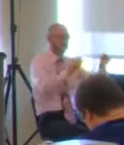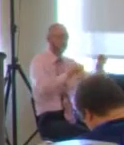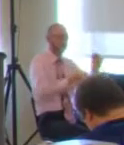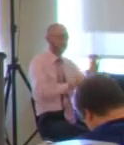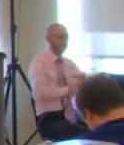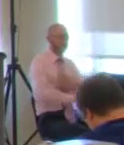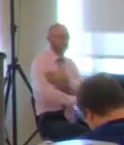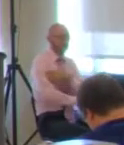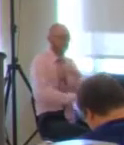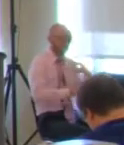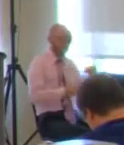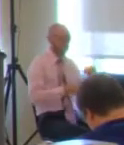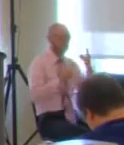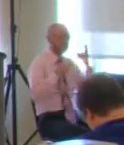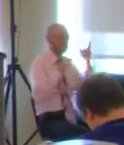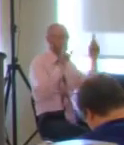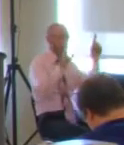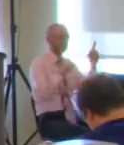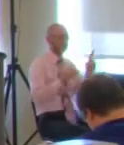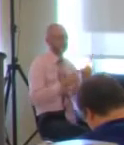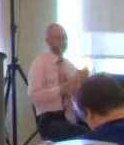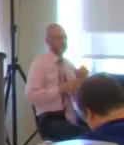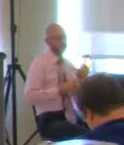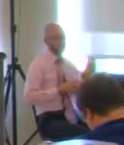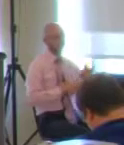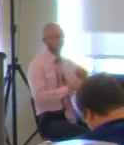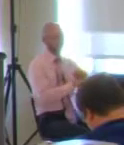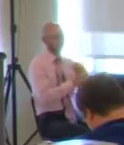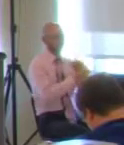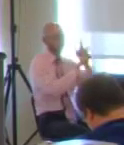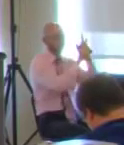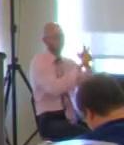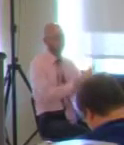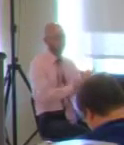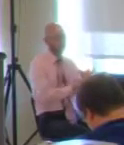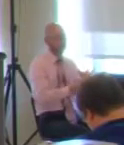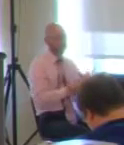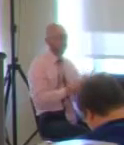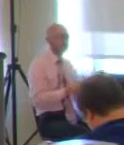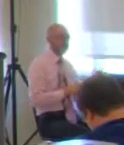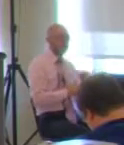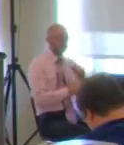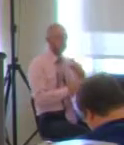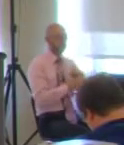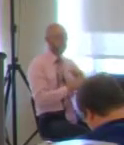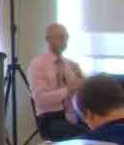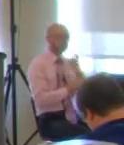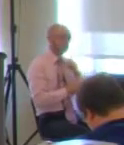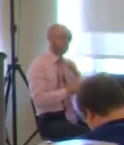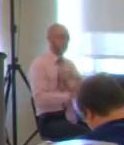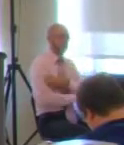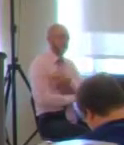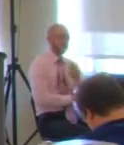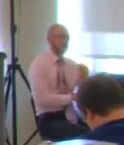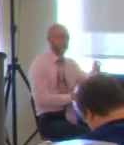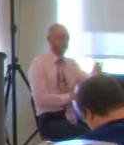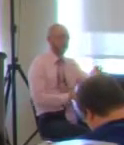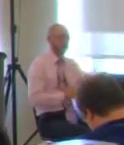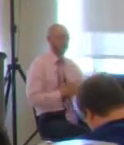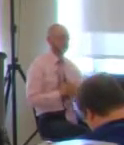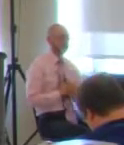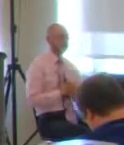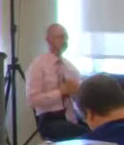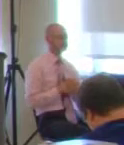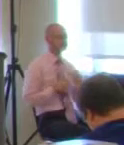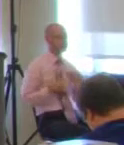what they want to do. So I think that's really important, and to say that I didn't want to give